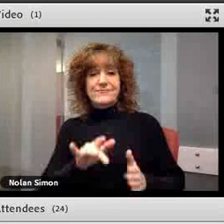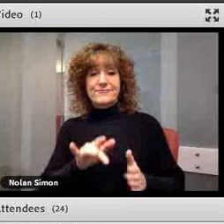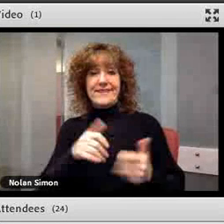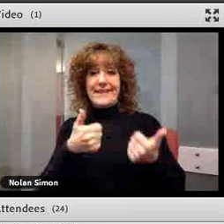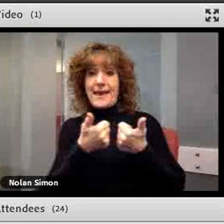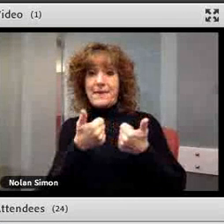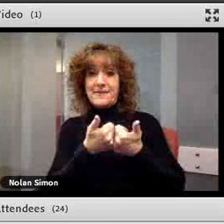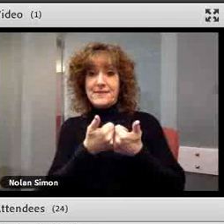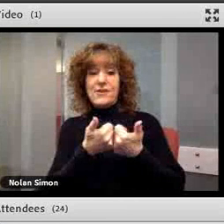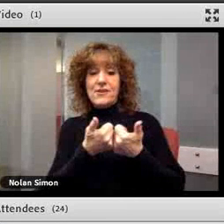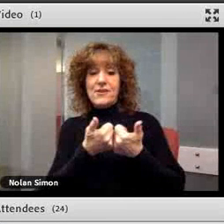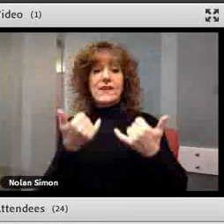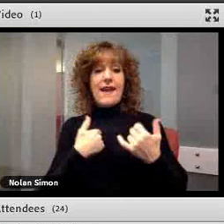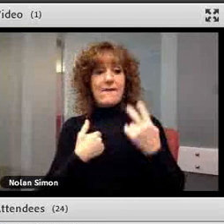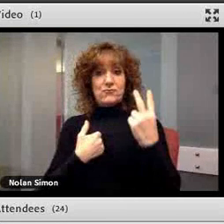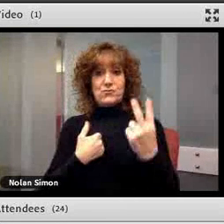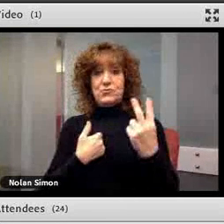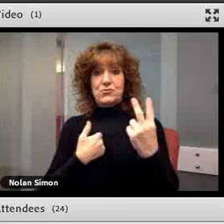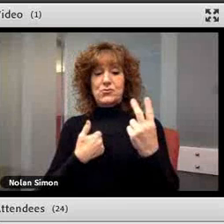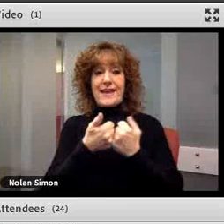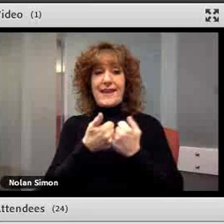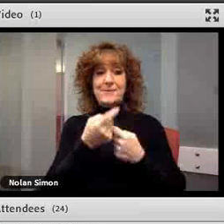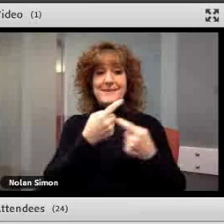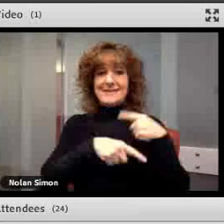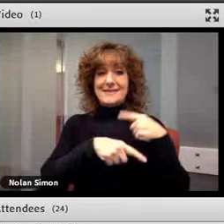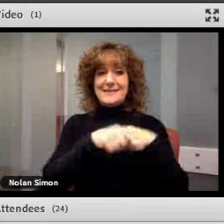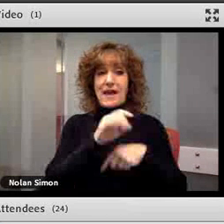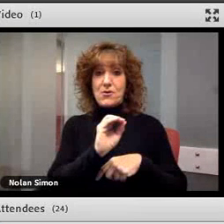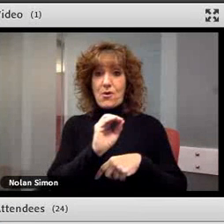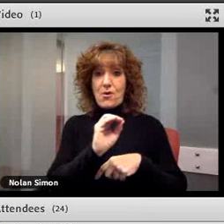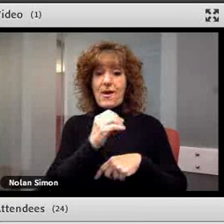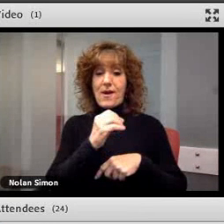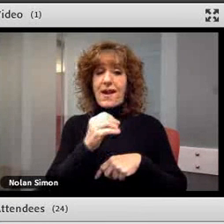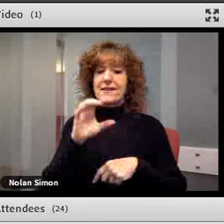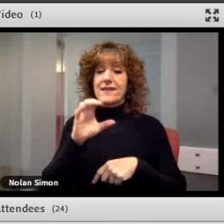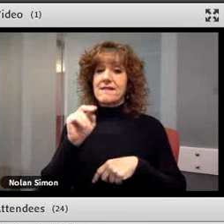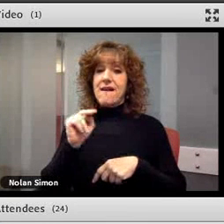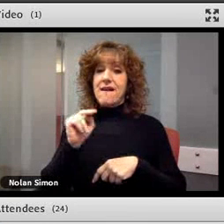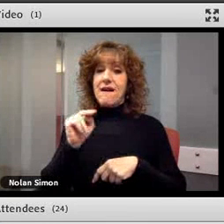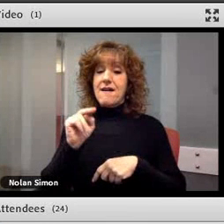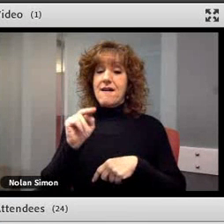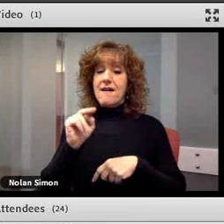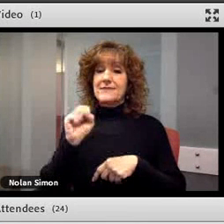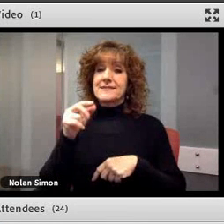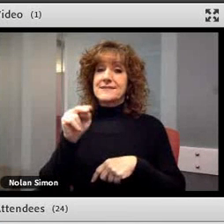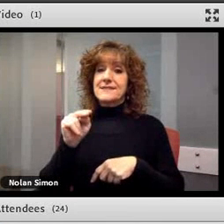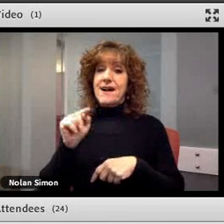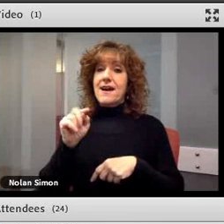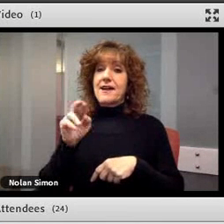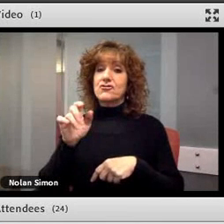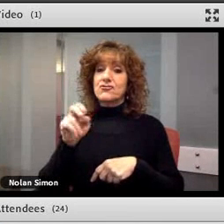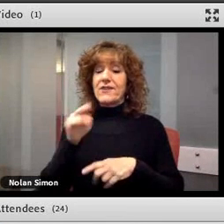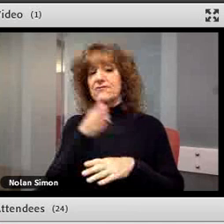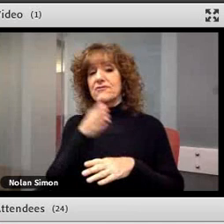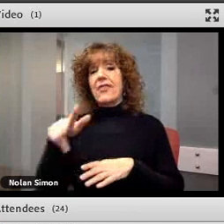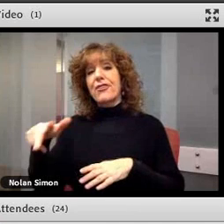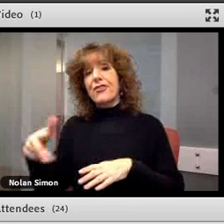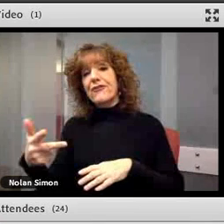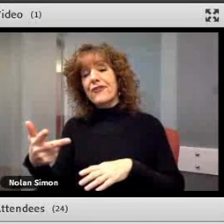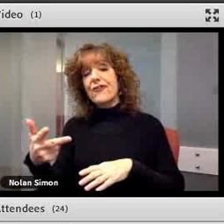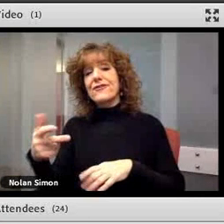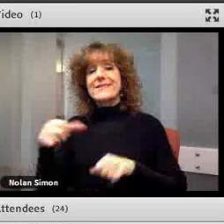right now we have these two games, Sino and Concentration, and then that whole Signing Science for Kids series. So we've been